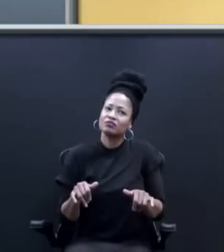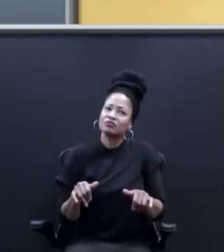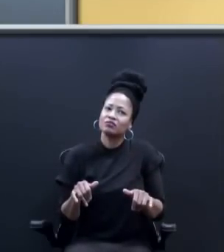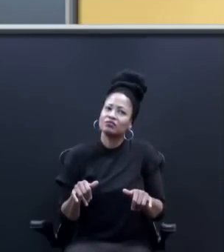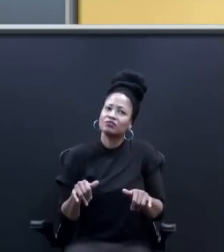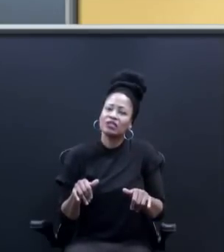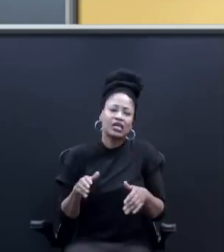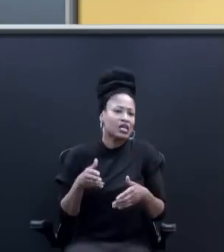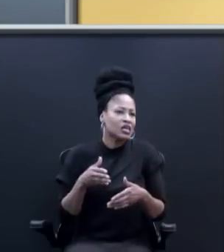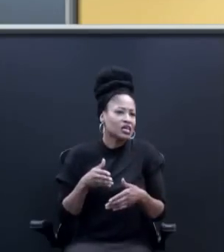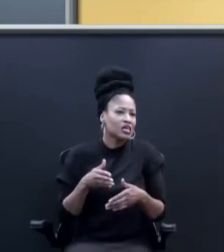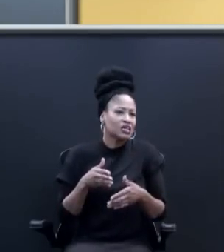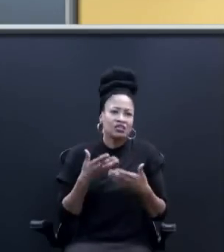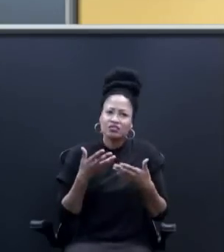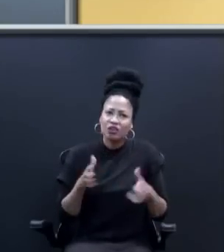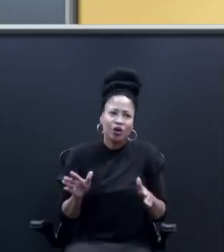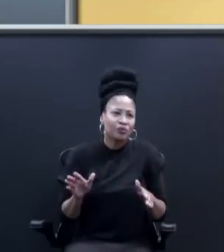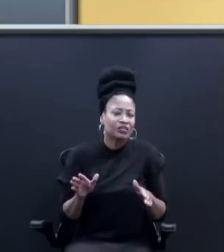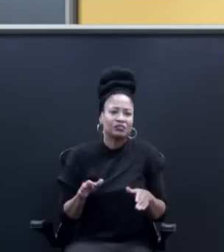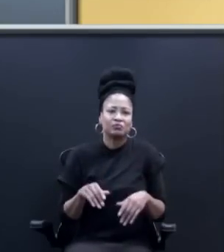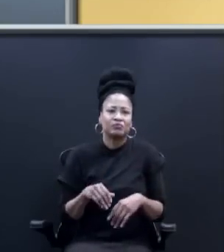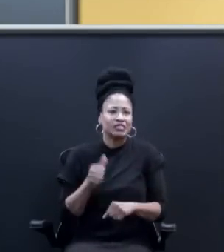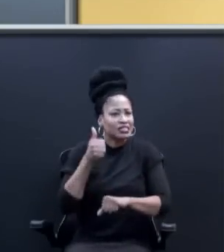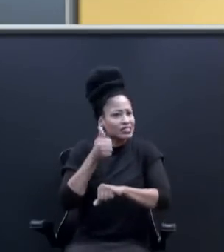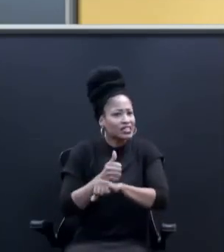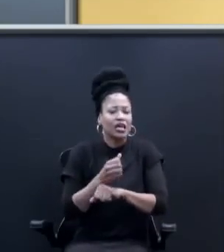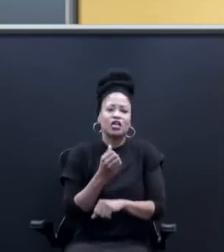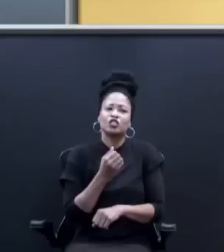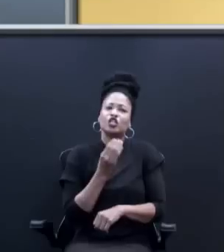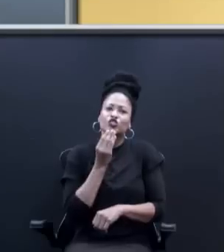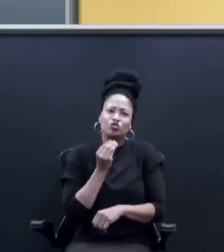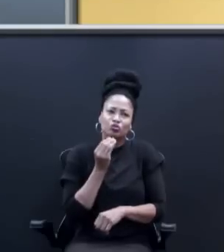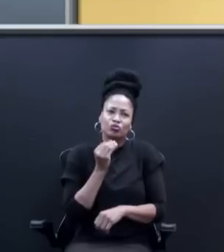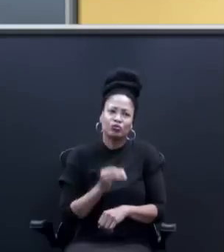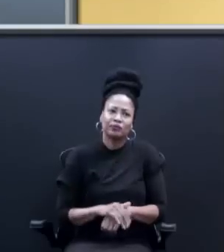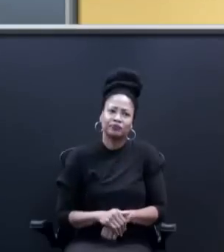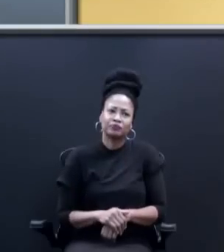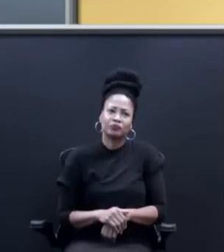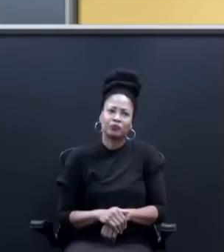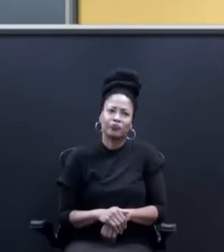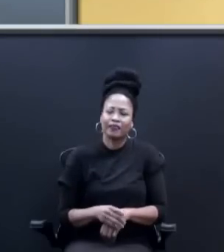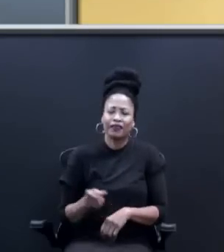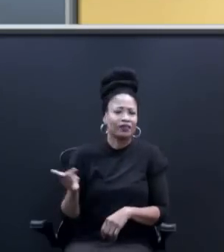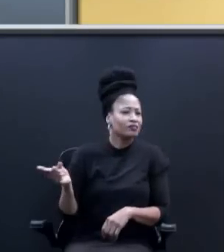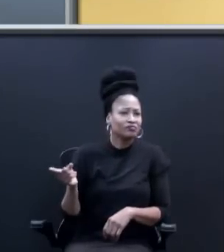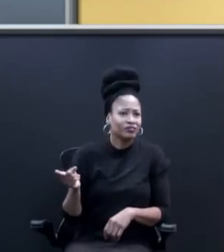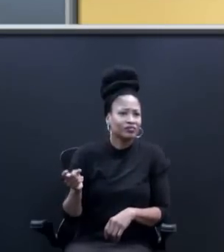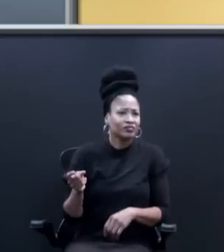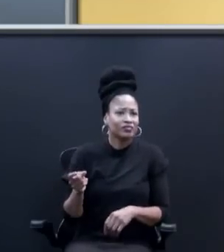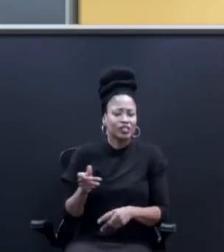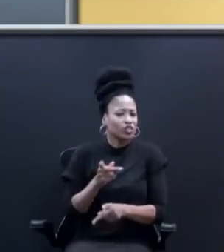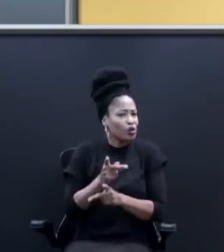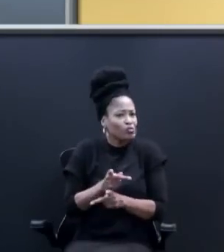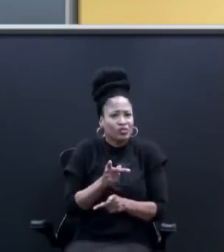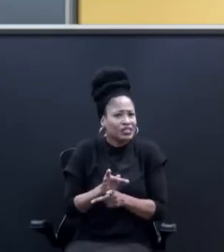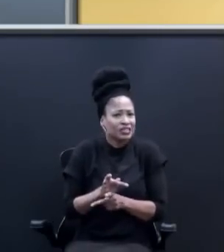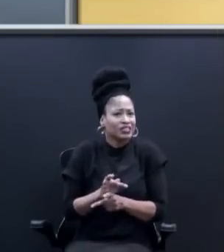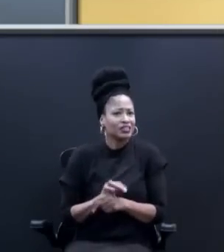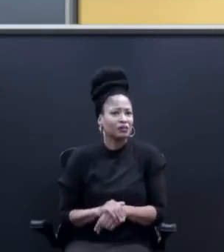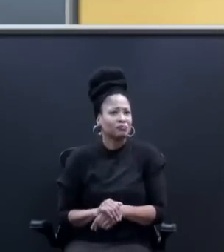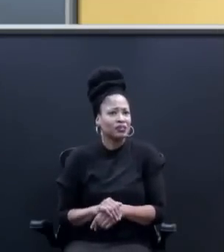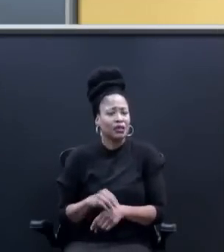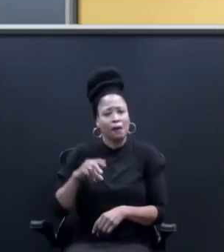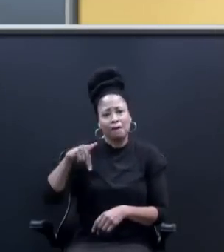Jews. I tell people, how, hey, well, you know, this is a church. I said, y'all don't keep the Passover night. Don't keep Pentecost night. Right. Like I